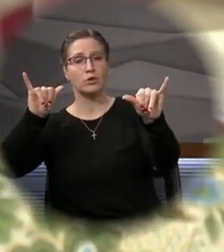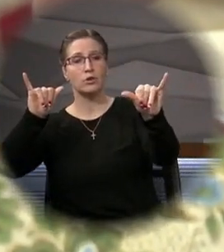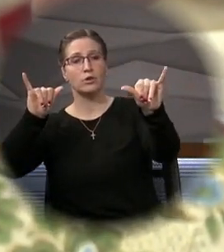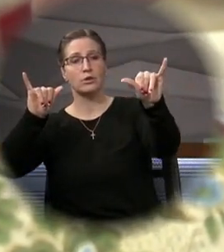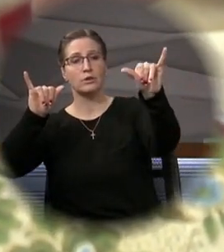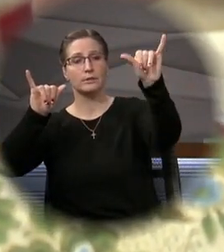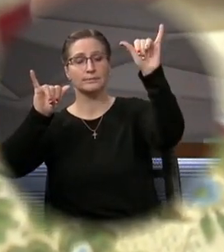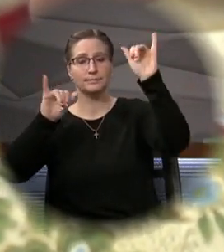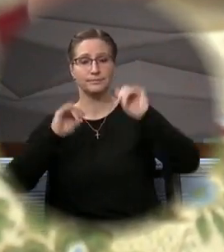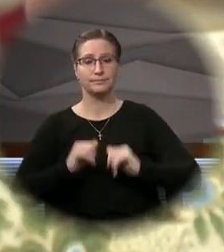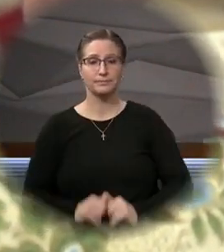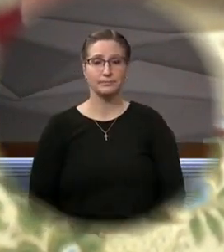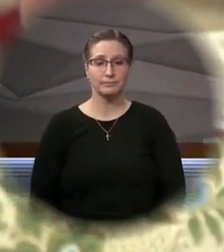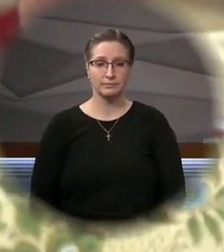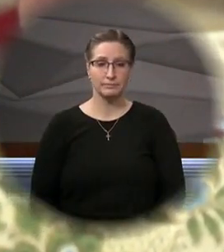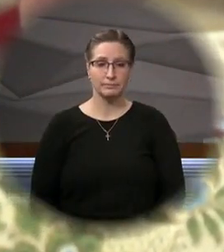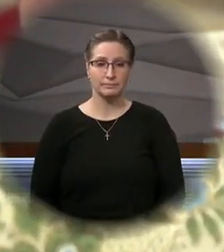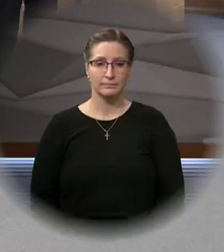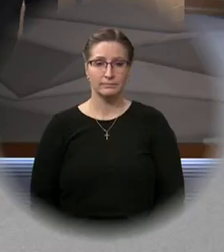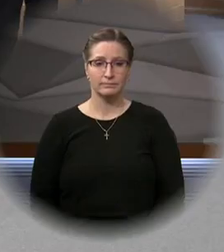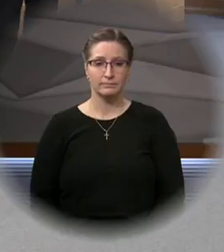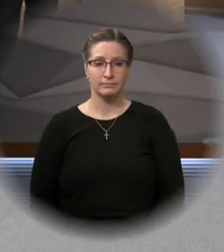ever.